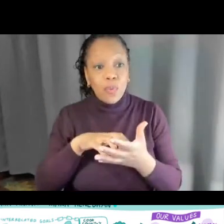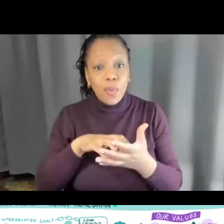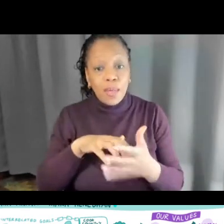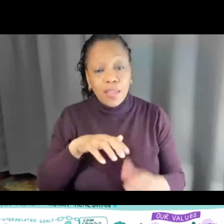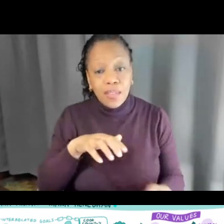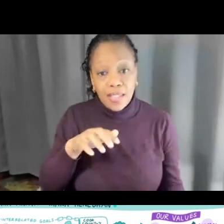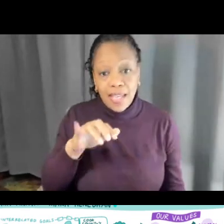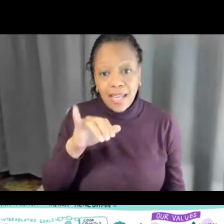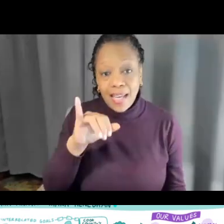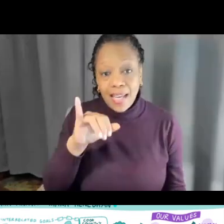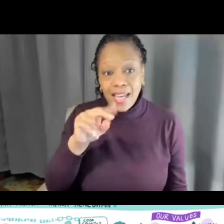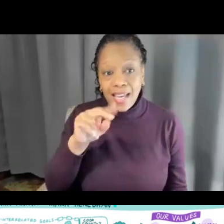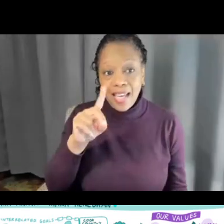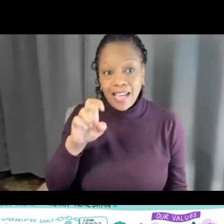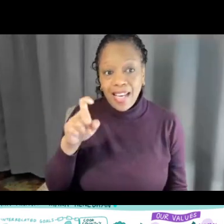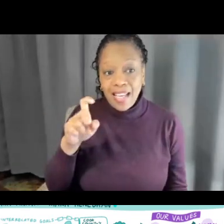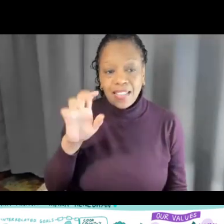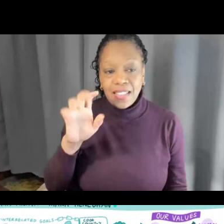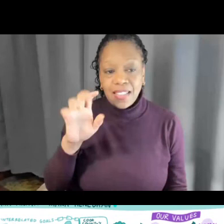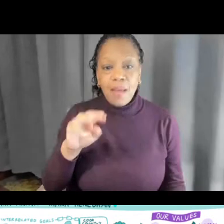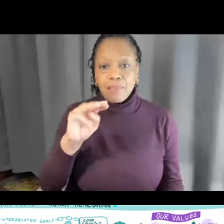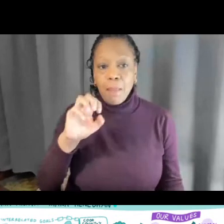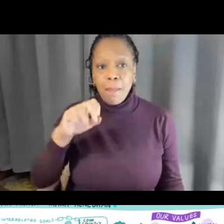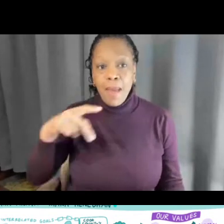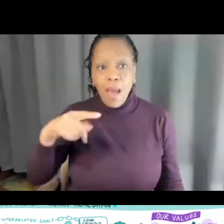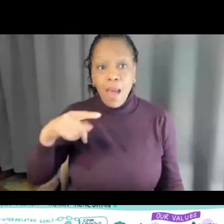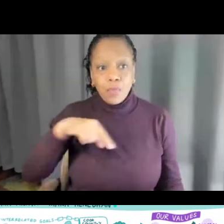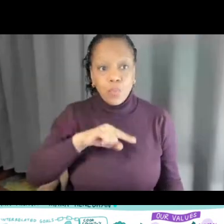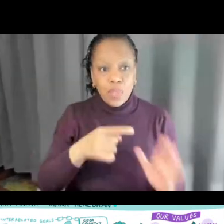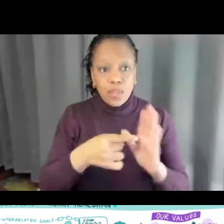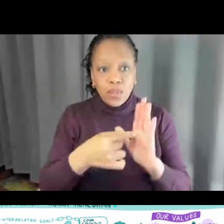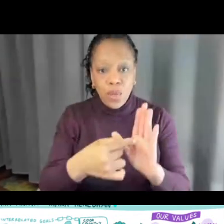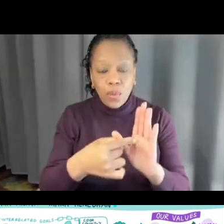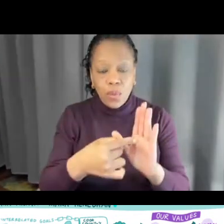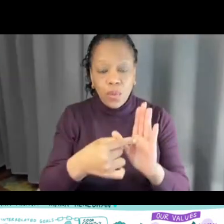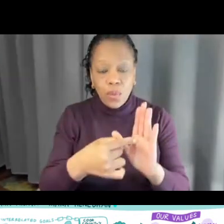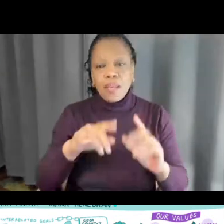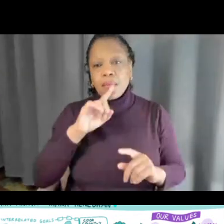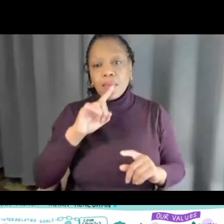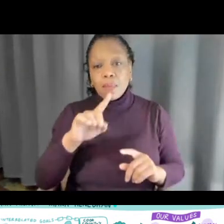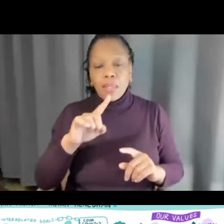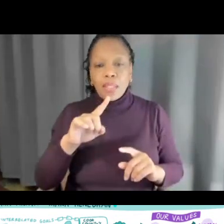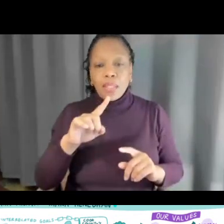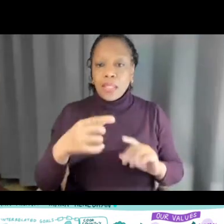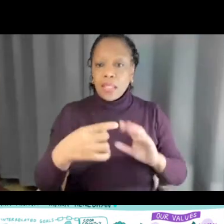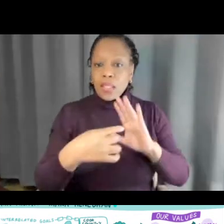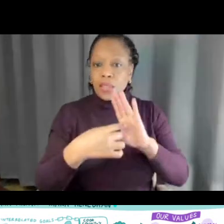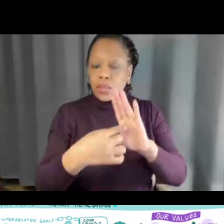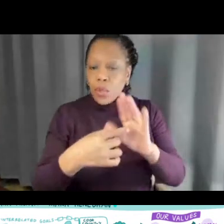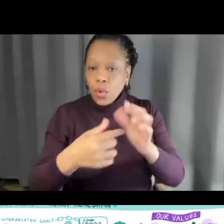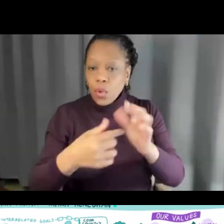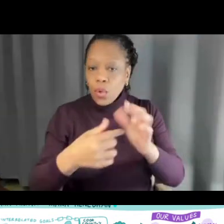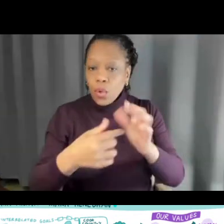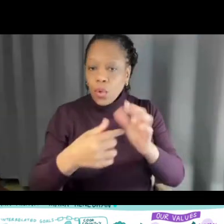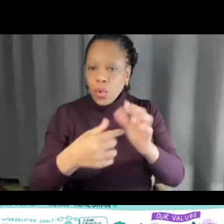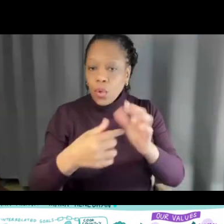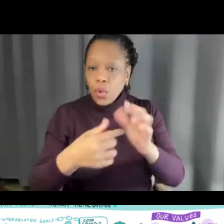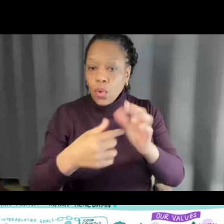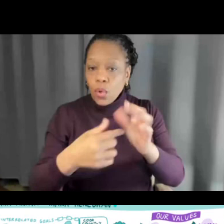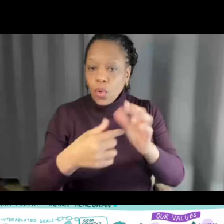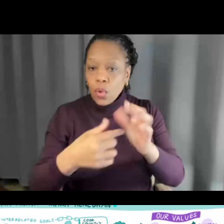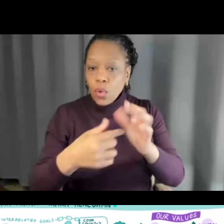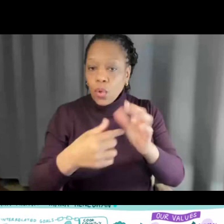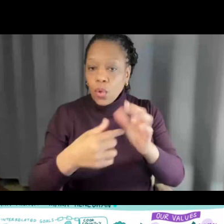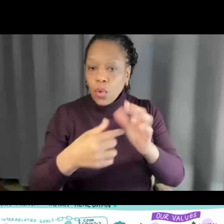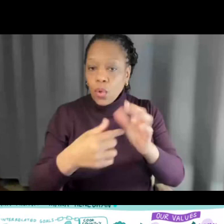showed earlier on, and that I think highlighted pretty clearly which areas in the suburbs were most vulnerable.